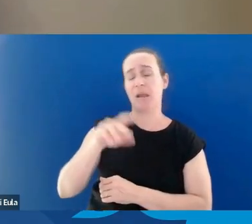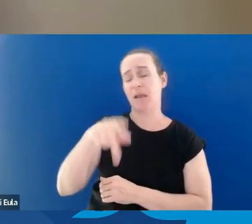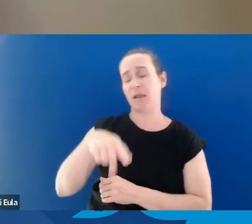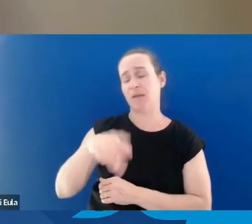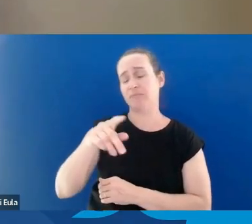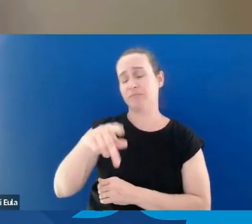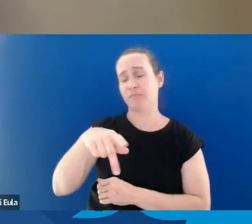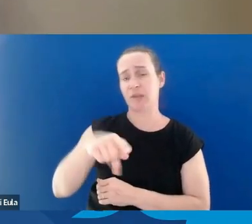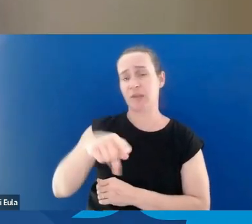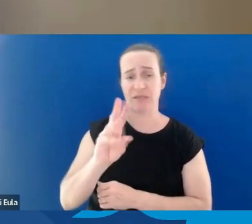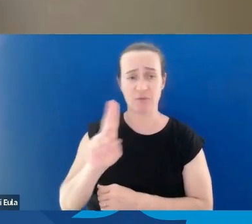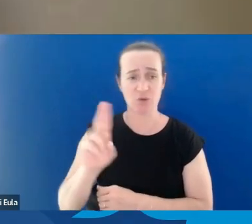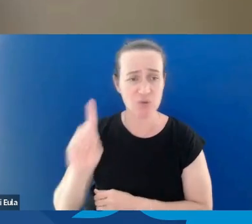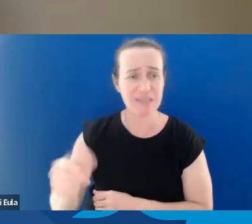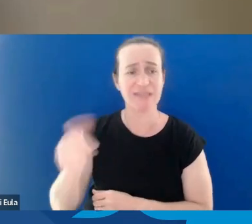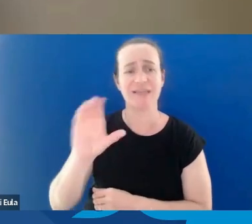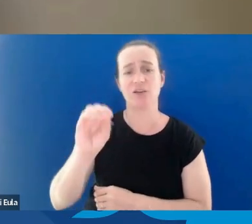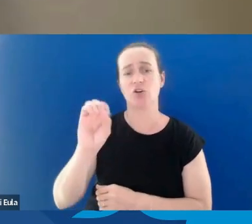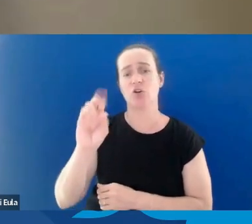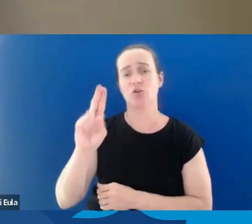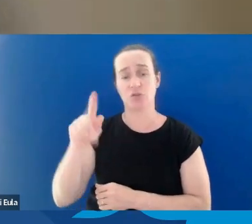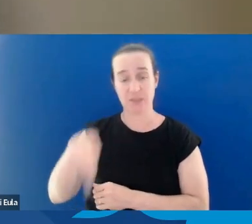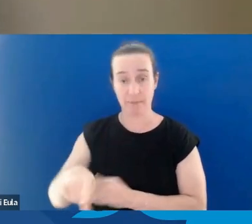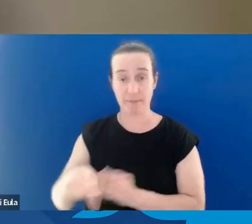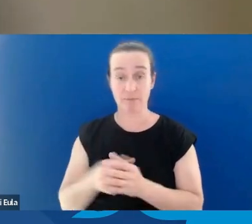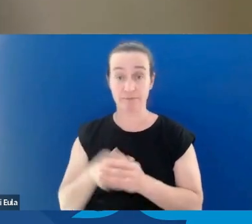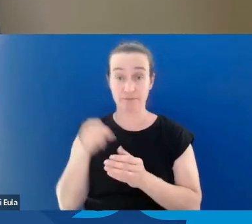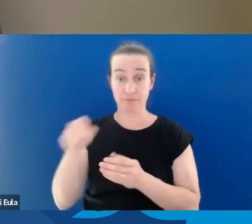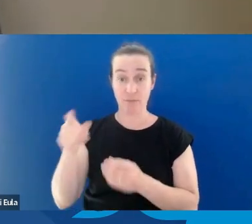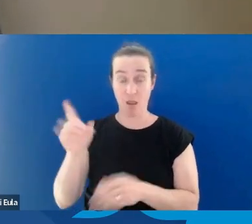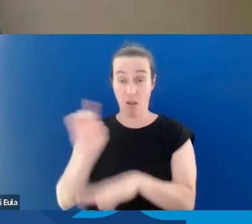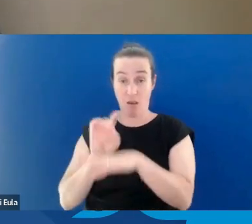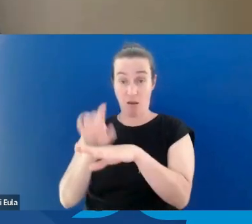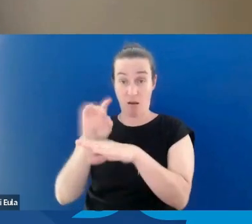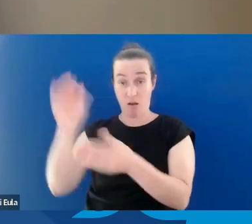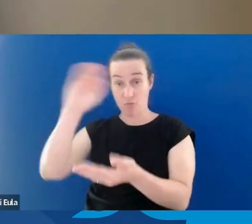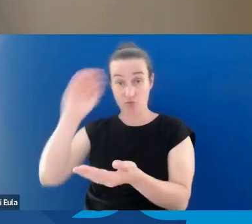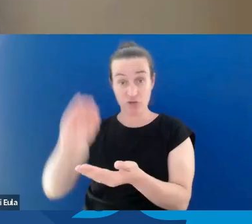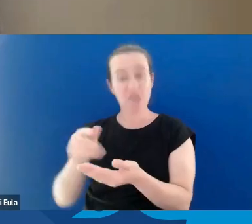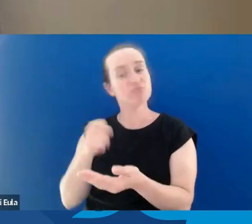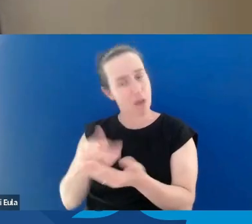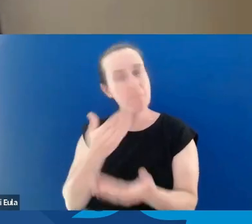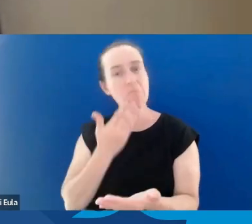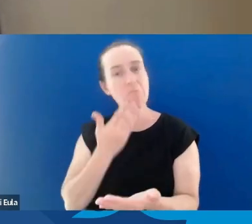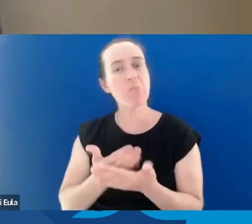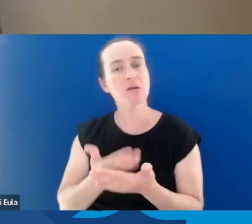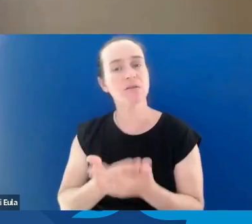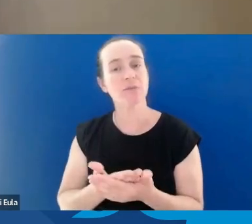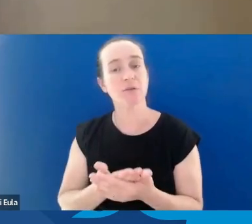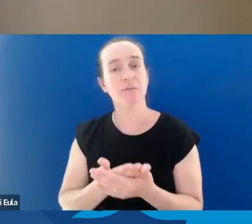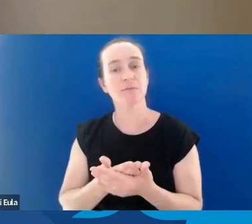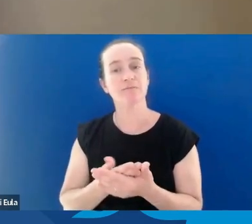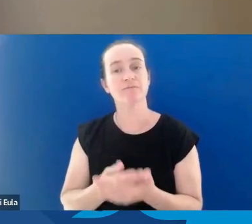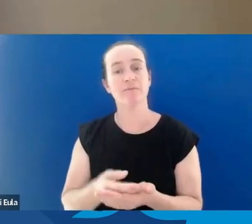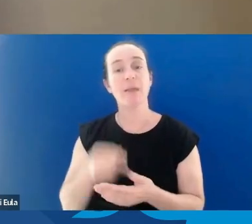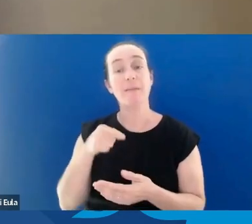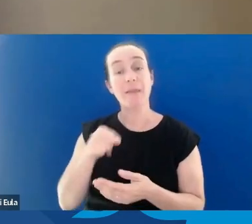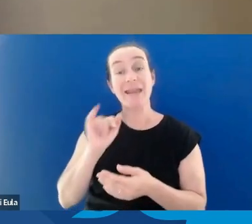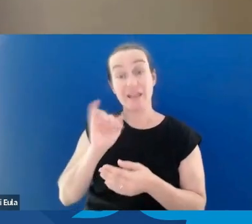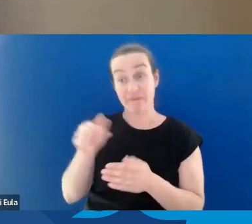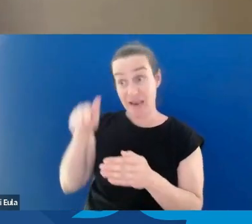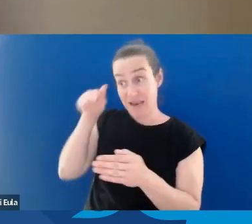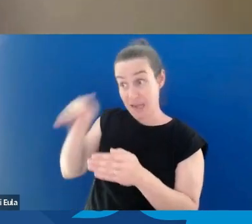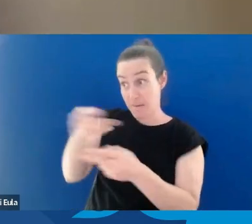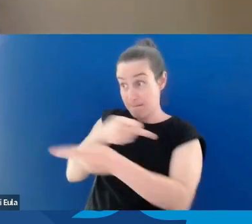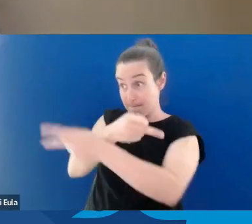know, programming for opiate substitution therapy and harm reduction is possible if one has champions within the public